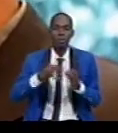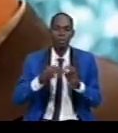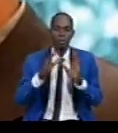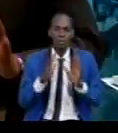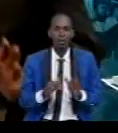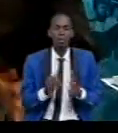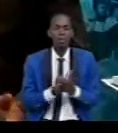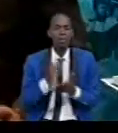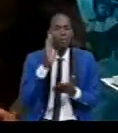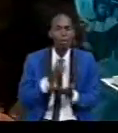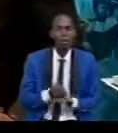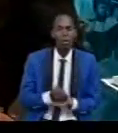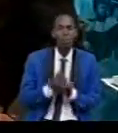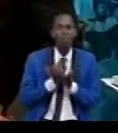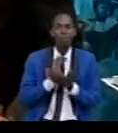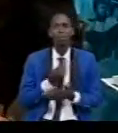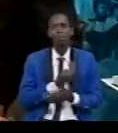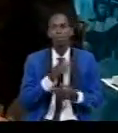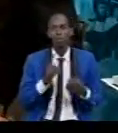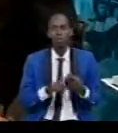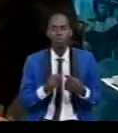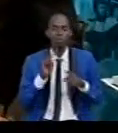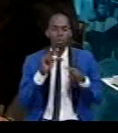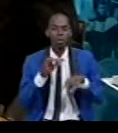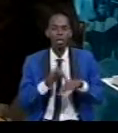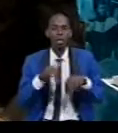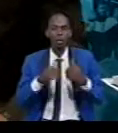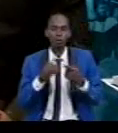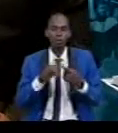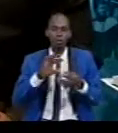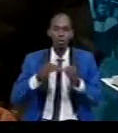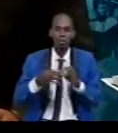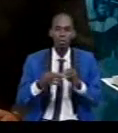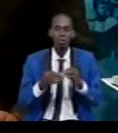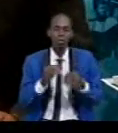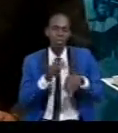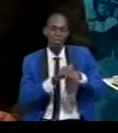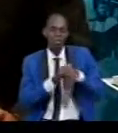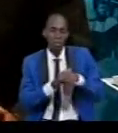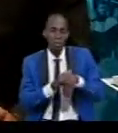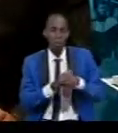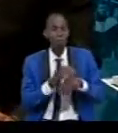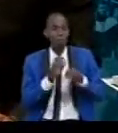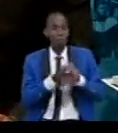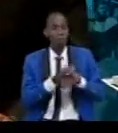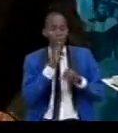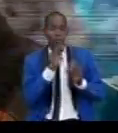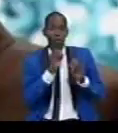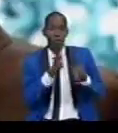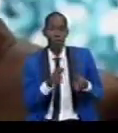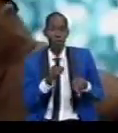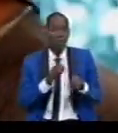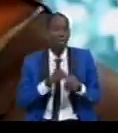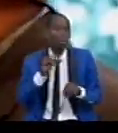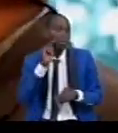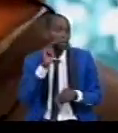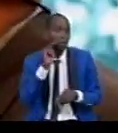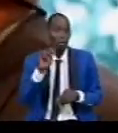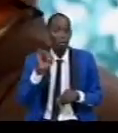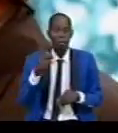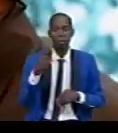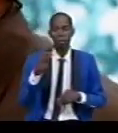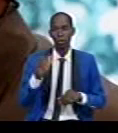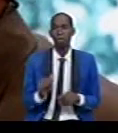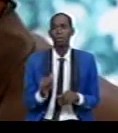look at the, and does he preach primarily in English or Igbo? English. English? Yeah. Okay. So he's preaching in English, but he uses a Nigerian